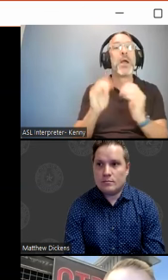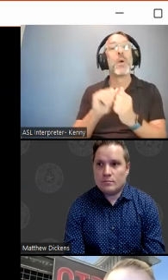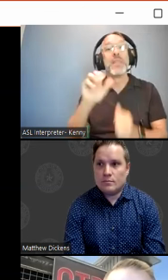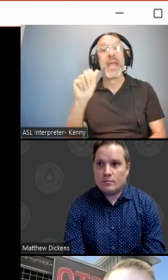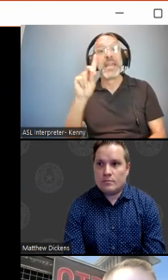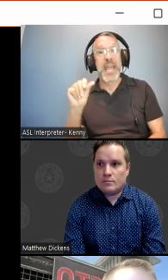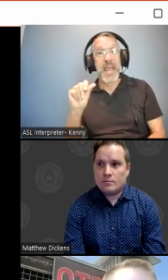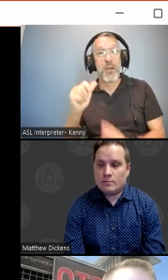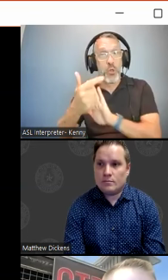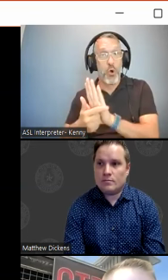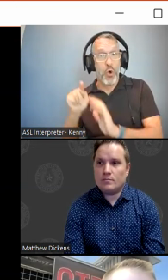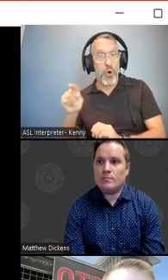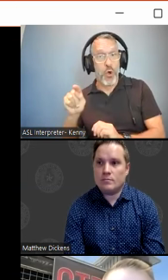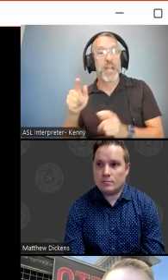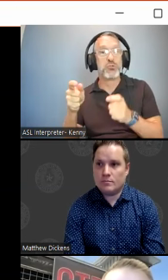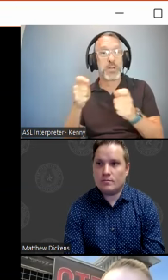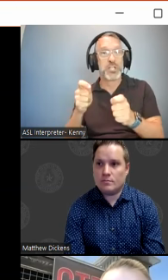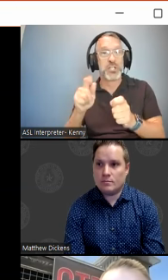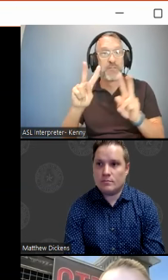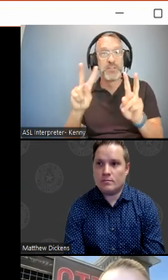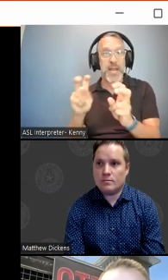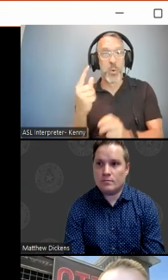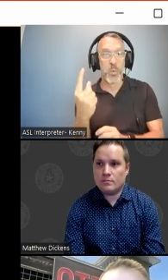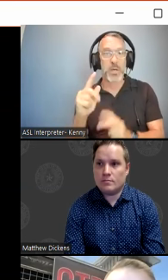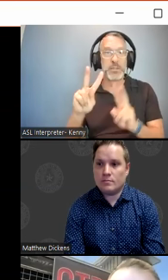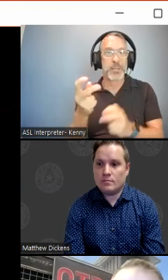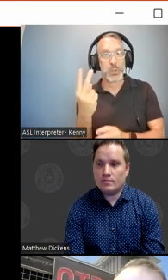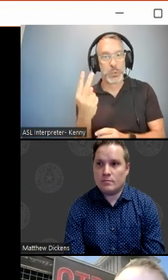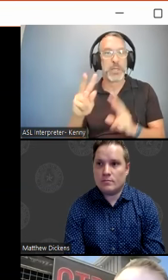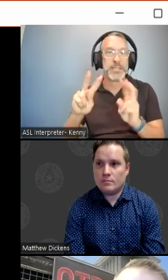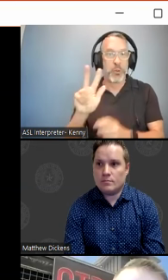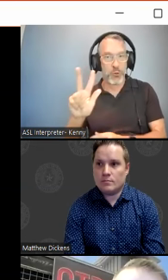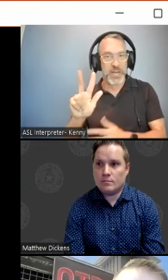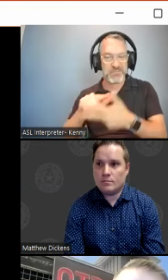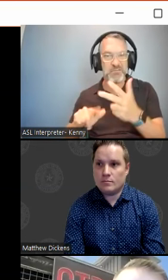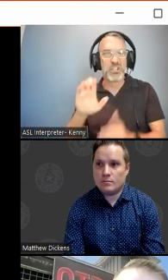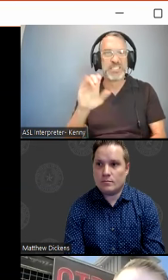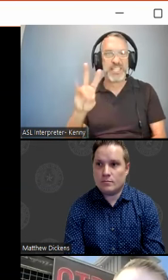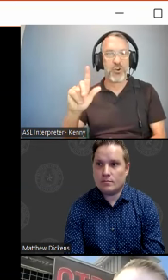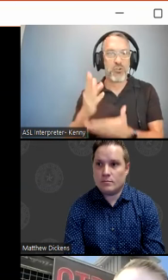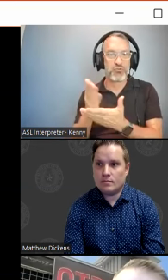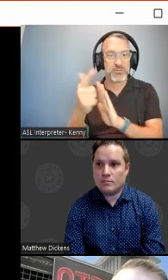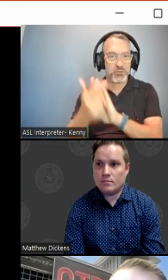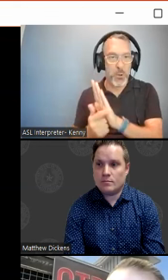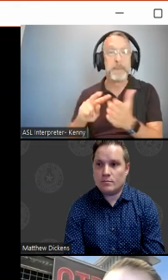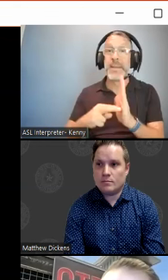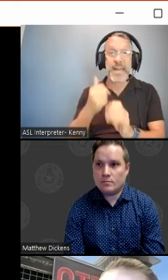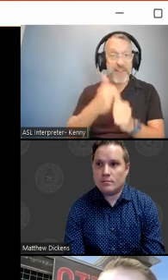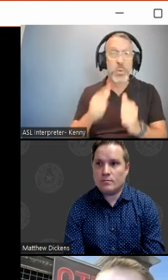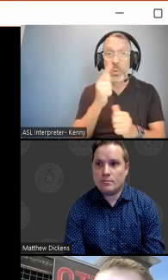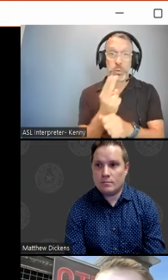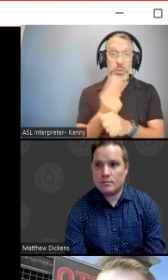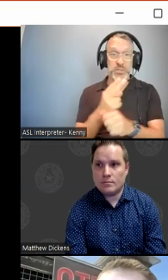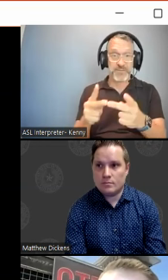ADA law, which is a regulation of Title I, Title II, and Title III, which are civil rights laws, meaning that everyone that uses